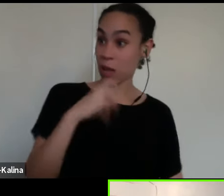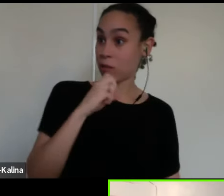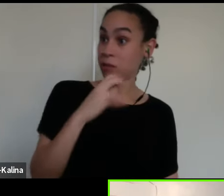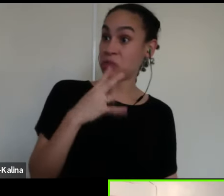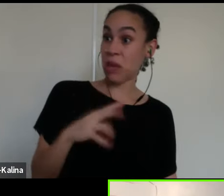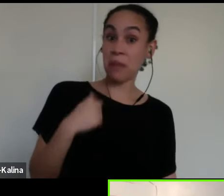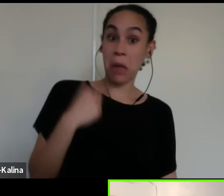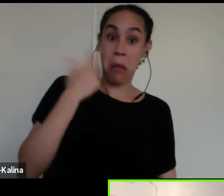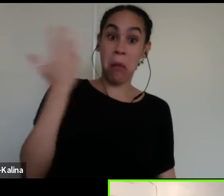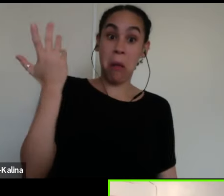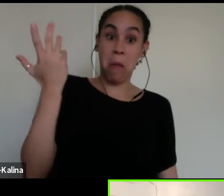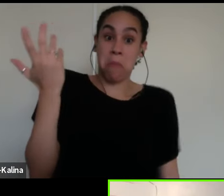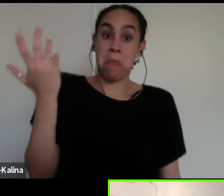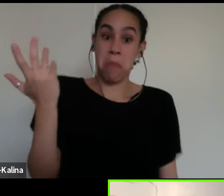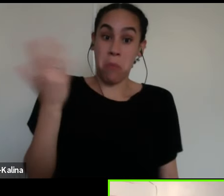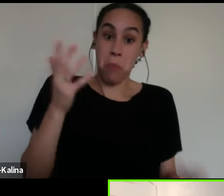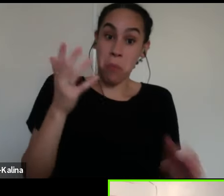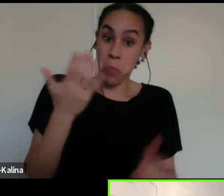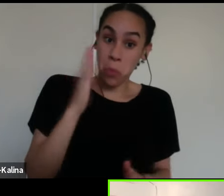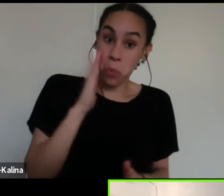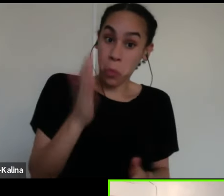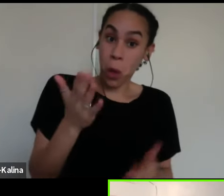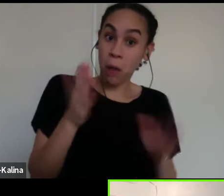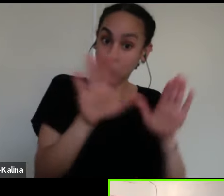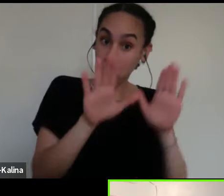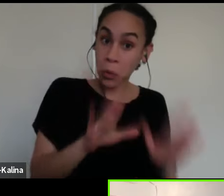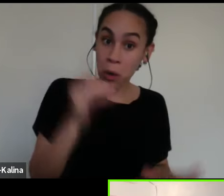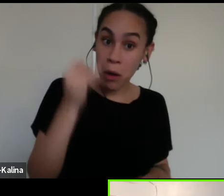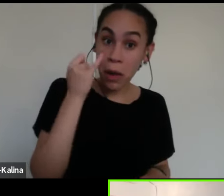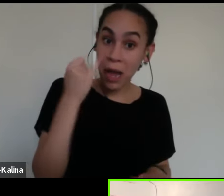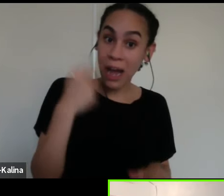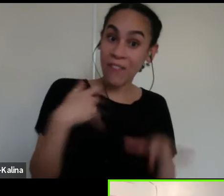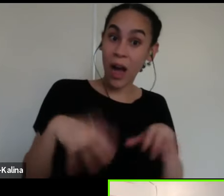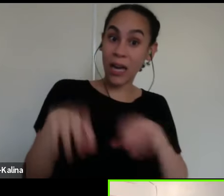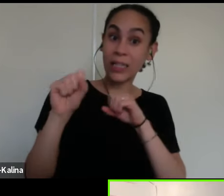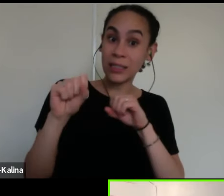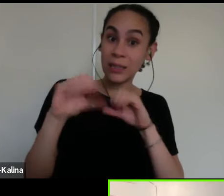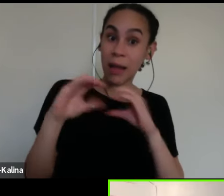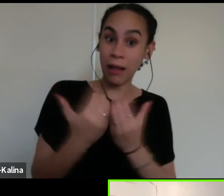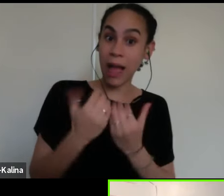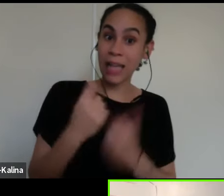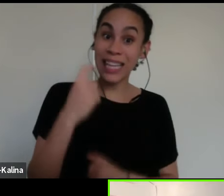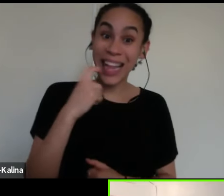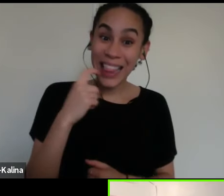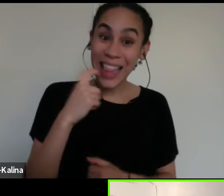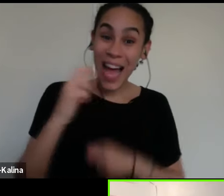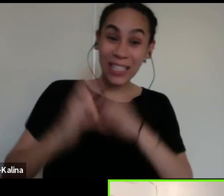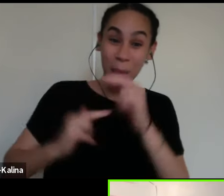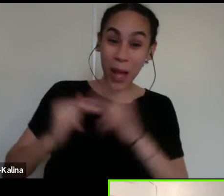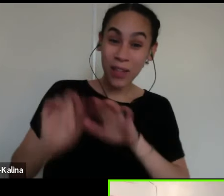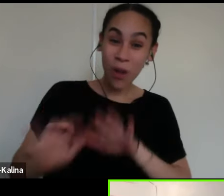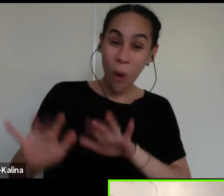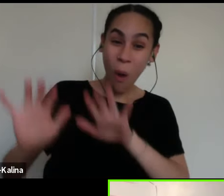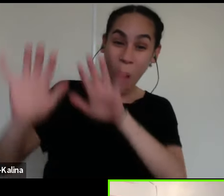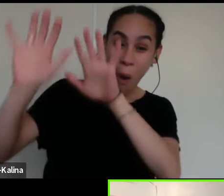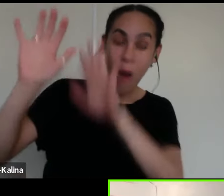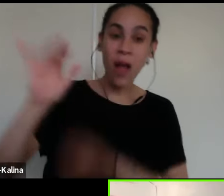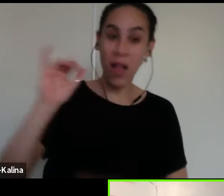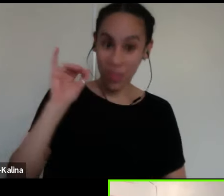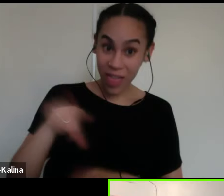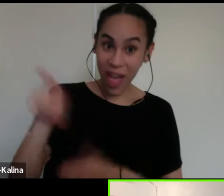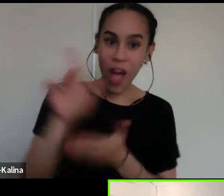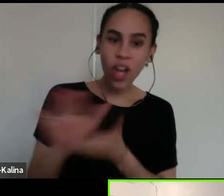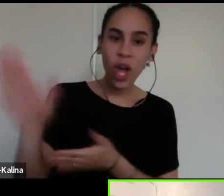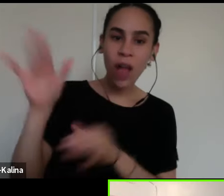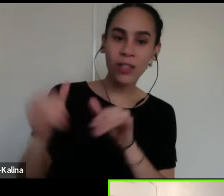myself, wouldn't it be wonderful to take classes in a glass building? And that turned out to be the College of Engineering, which